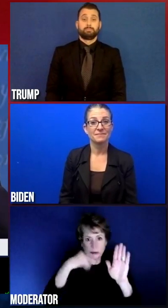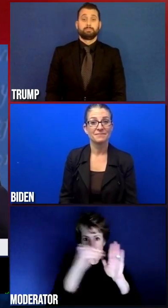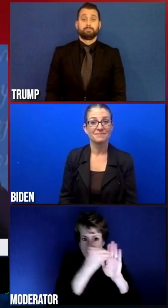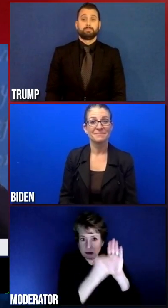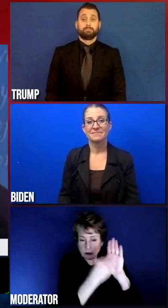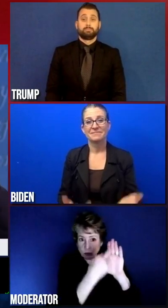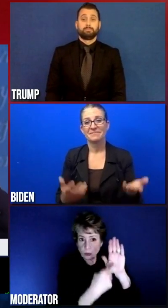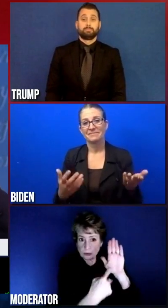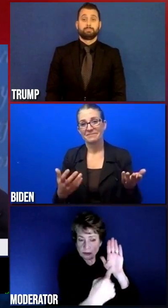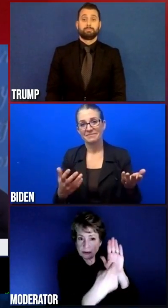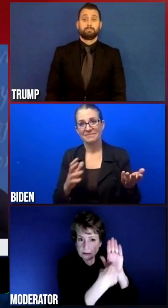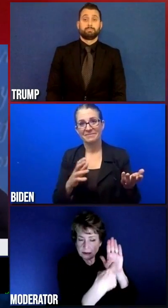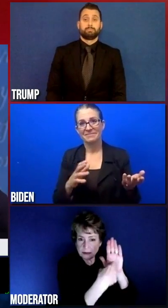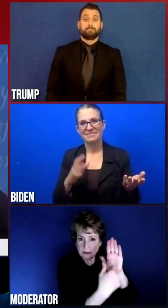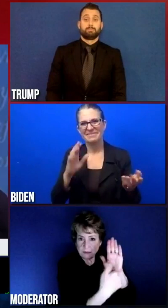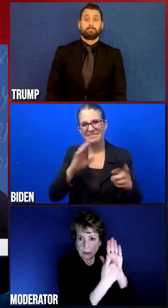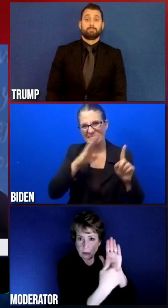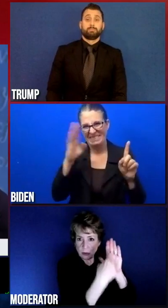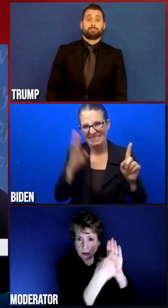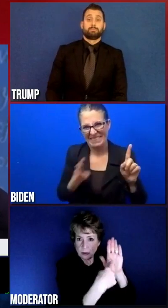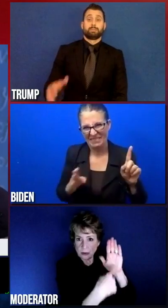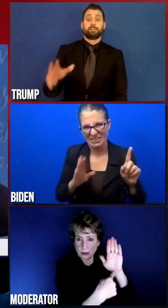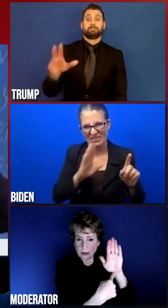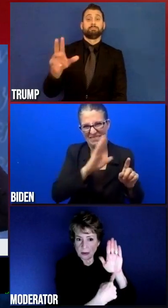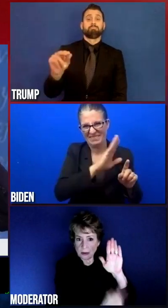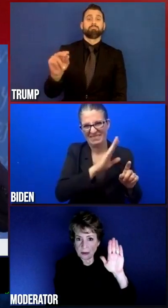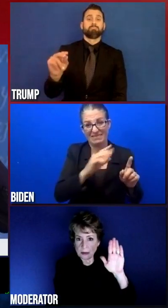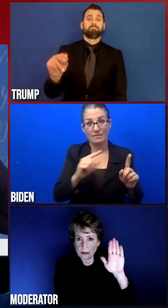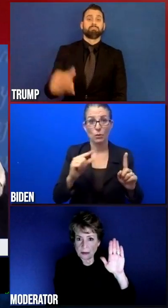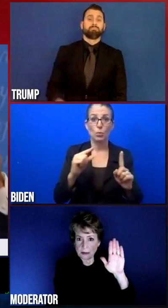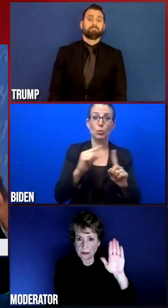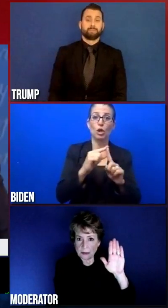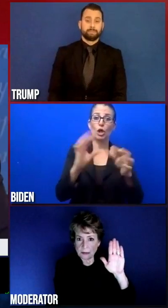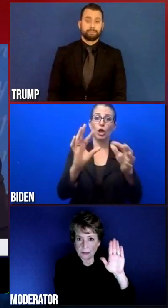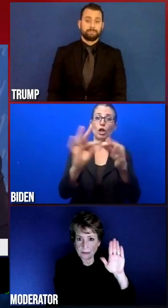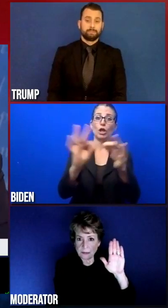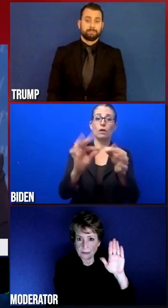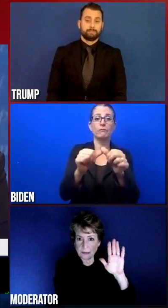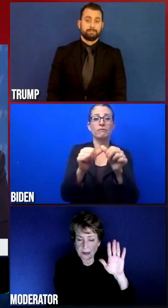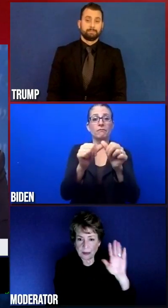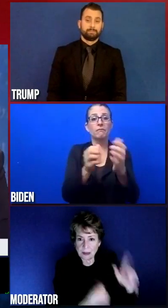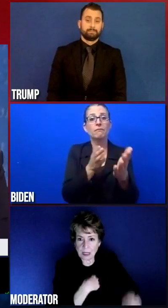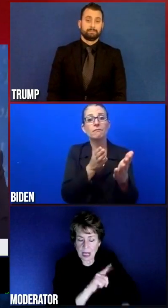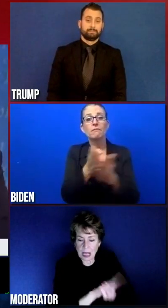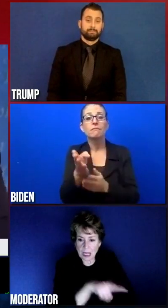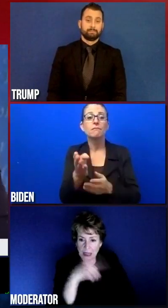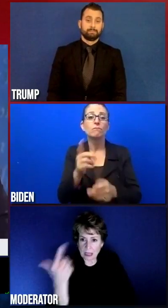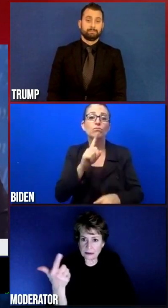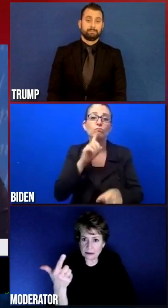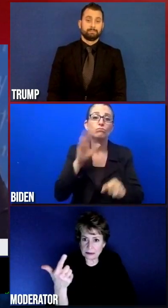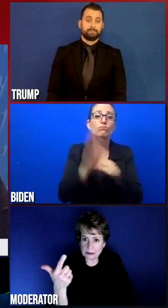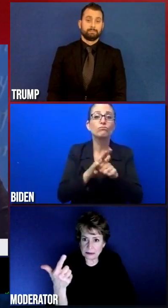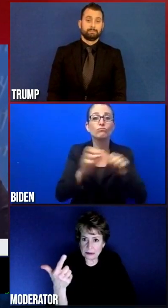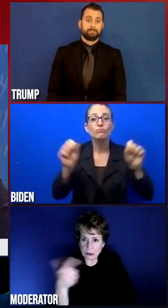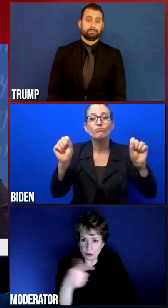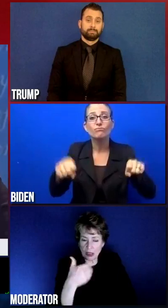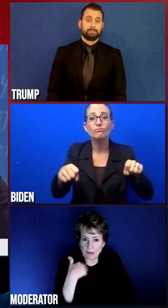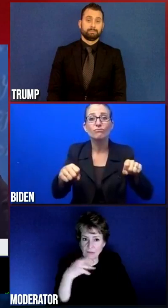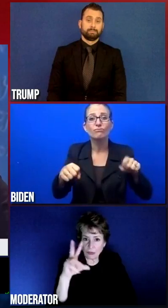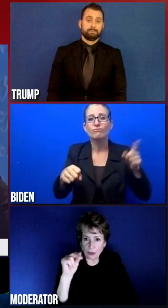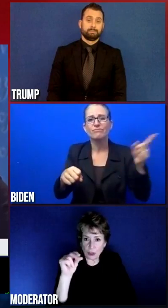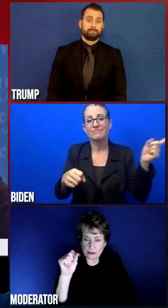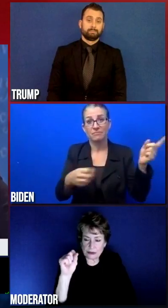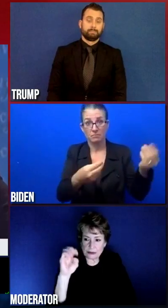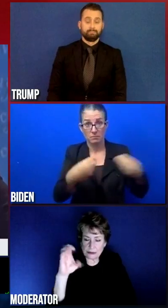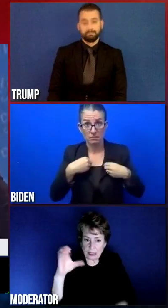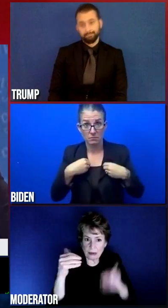not asking. That was a rhetorical question. Can you add back 30 seconds? Yeah, yes, okay. You may have. All right. Go ahead. So, thirdly,